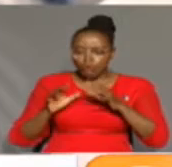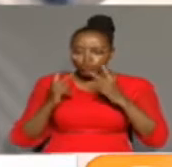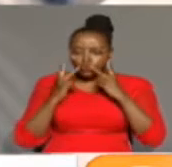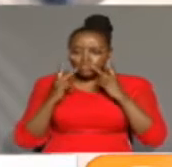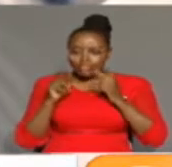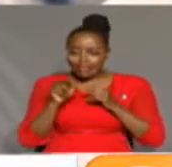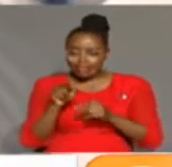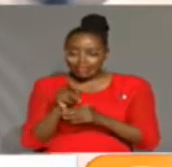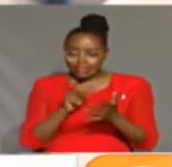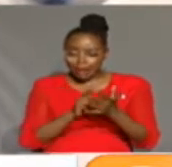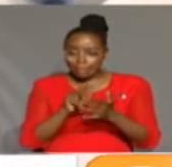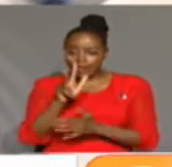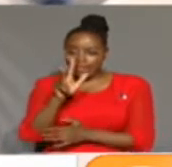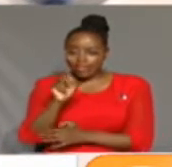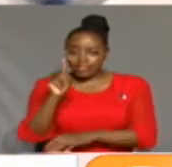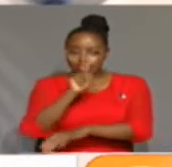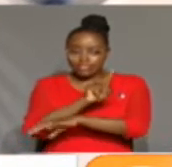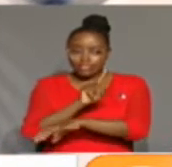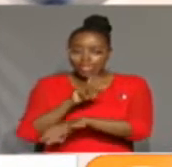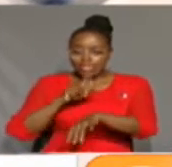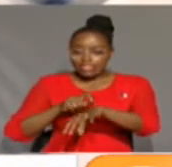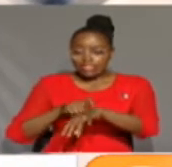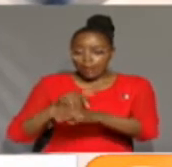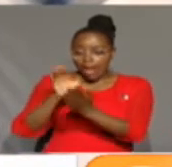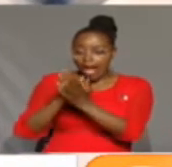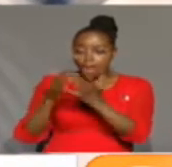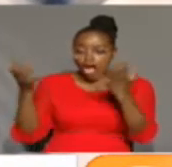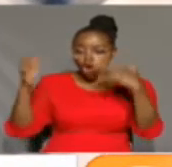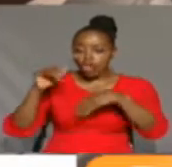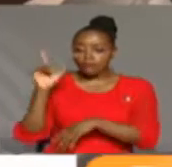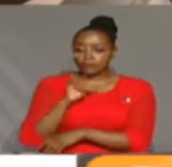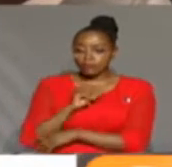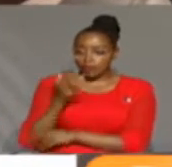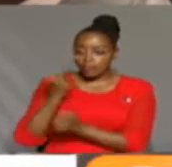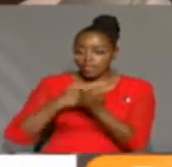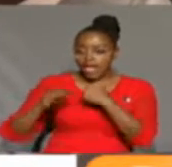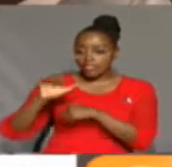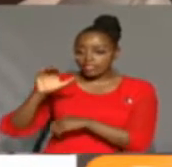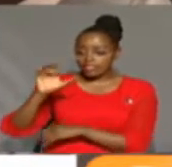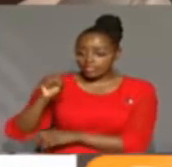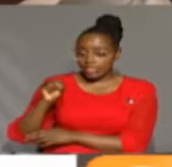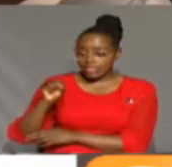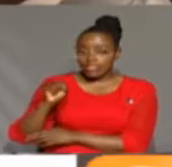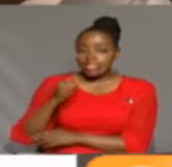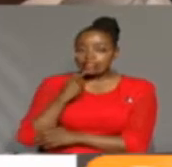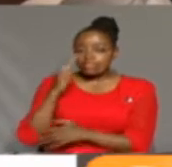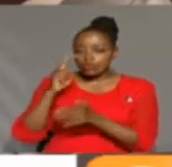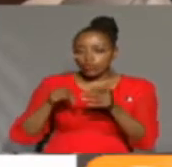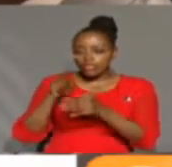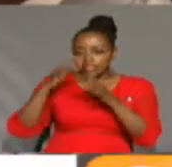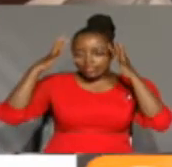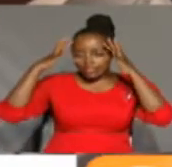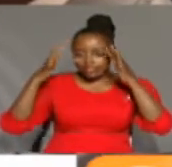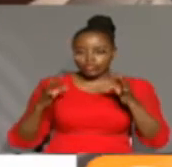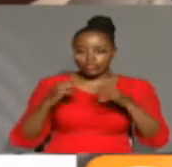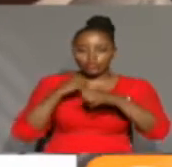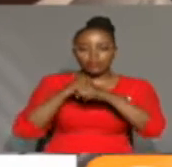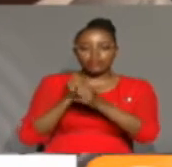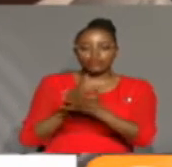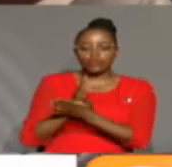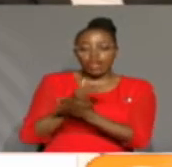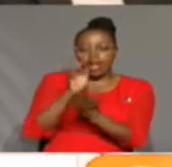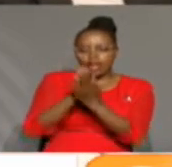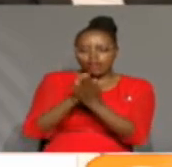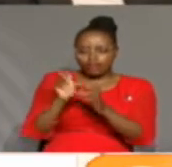this paid within 30 days of a lender's collapse. Acting Treasury Cabinet Secretary Ukur Yatani noted that the move would ensure that banks have